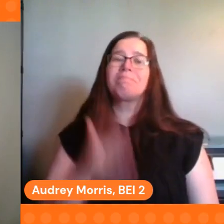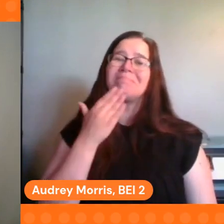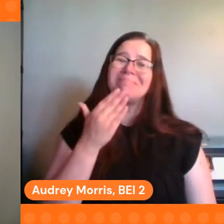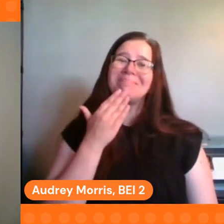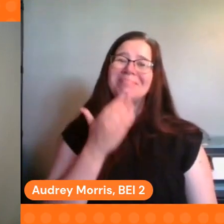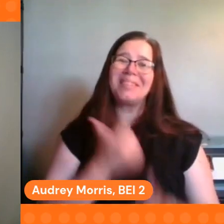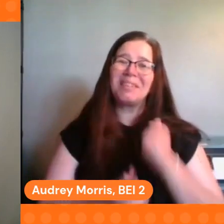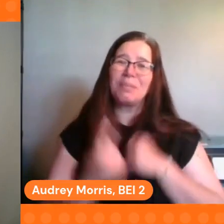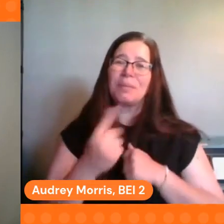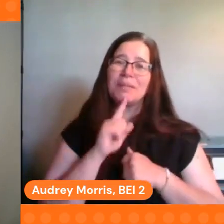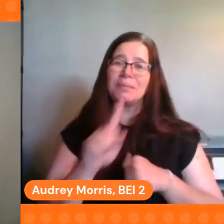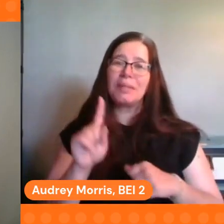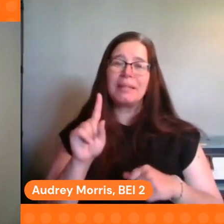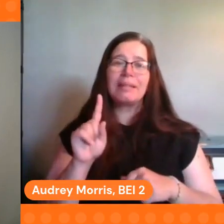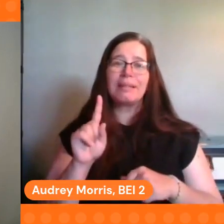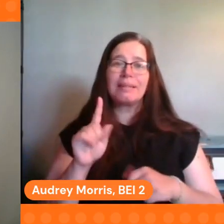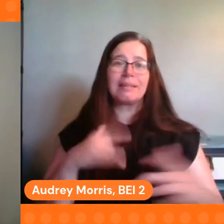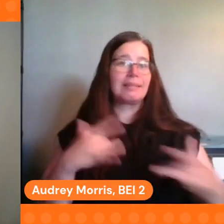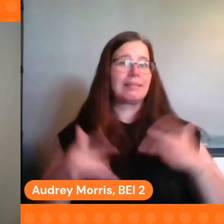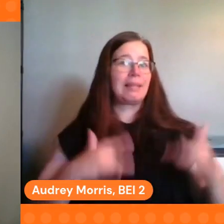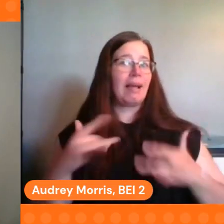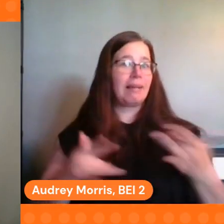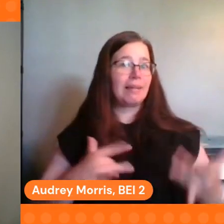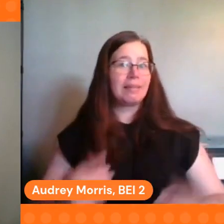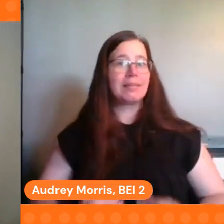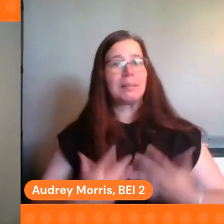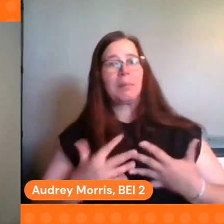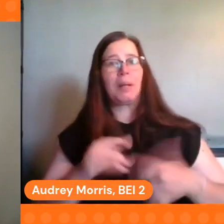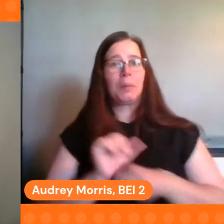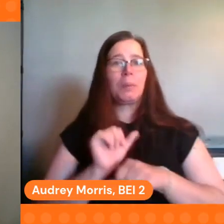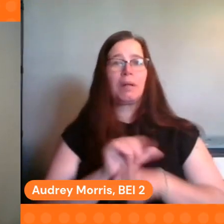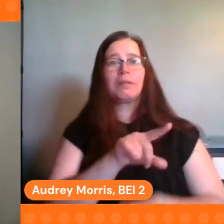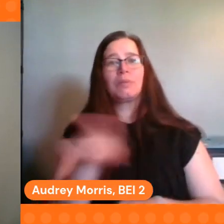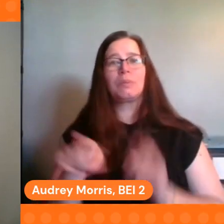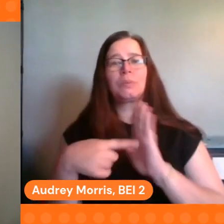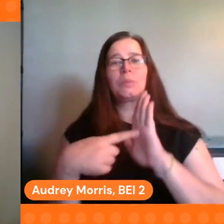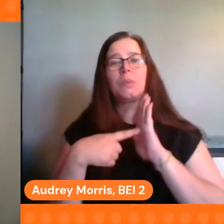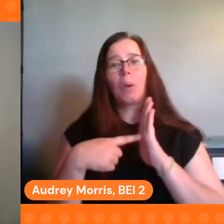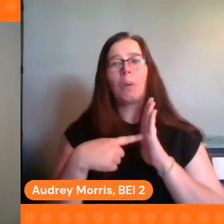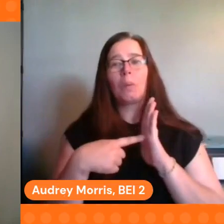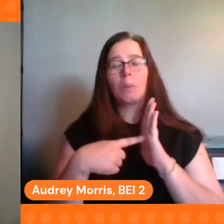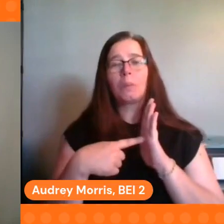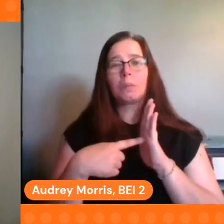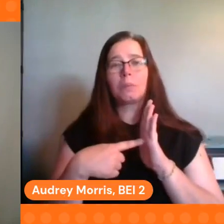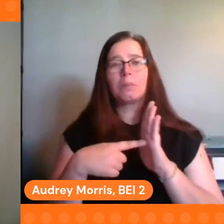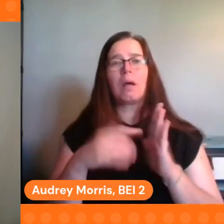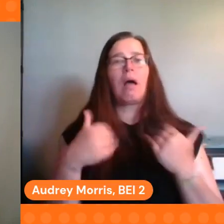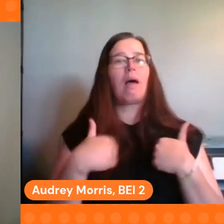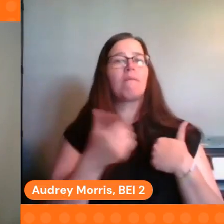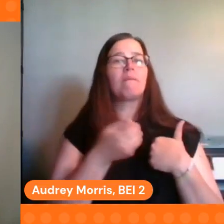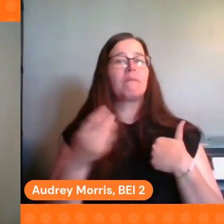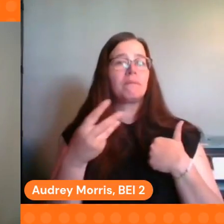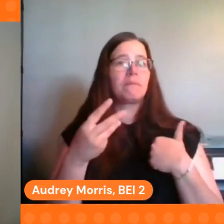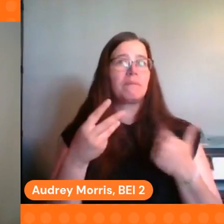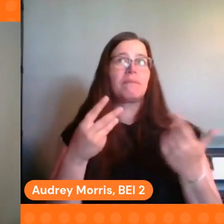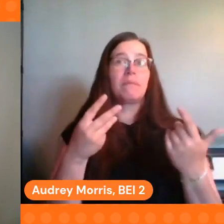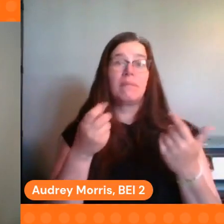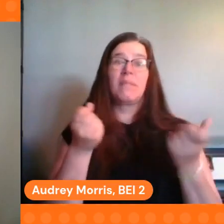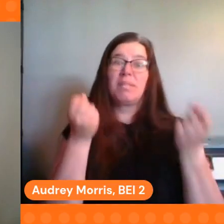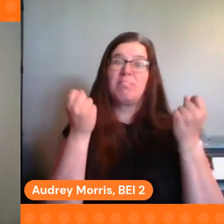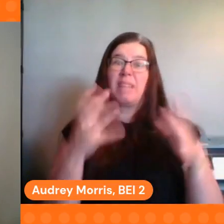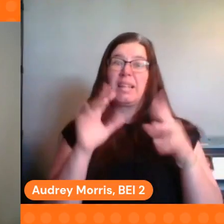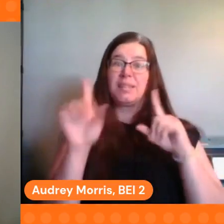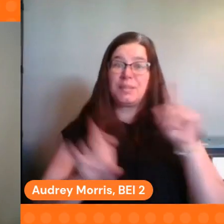That's really exciting, inspiring work that you've all shown us there. And so I have so many questions that I want to ask